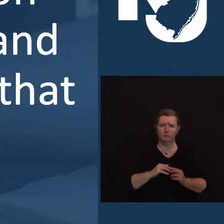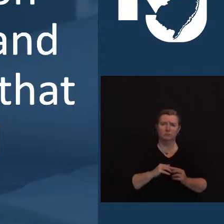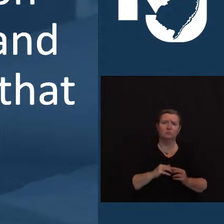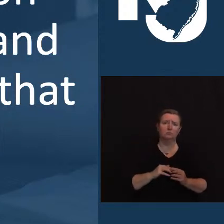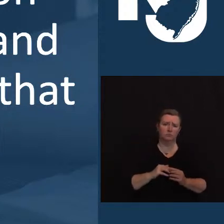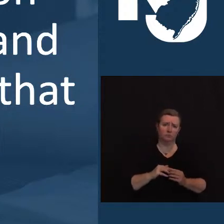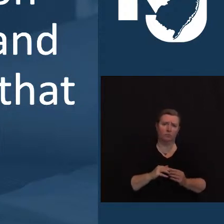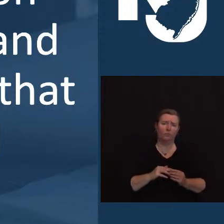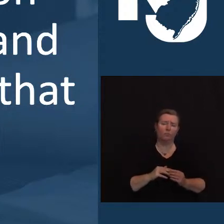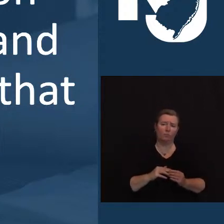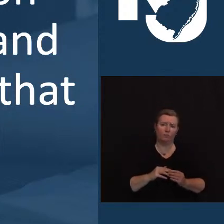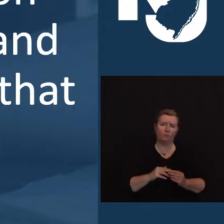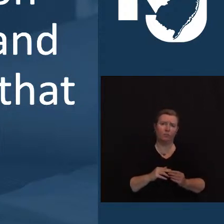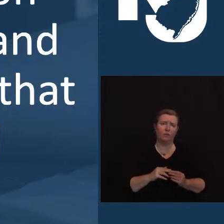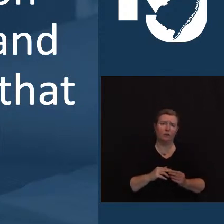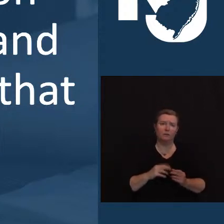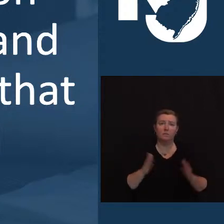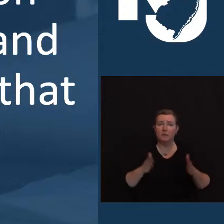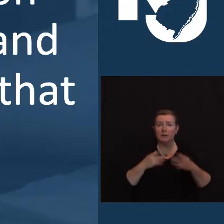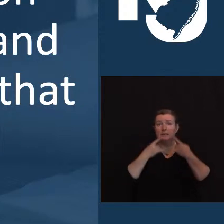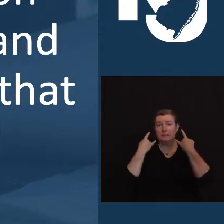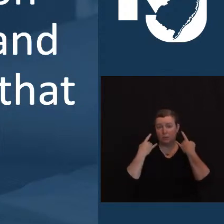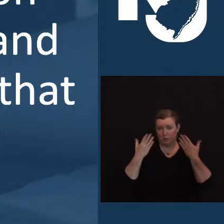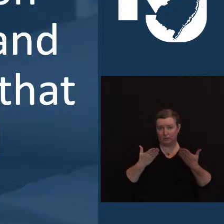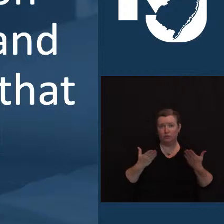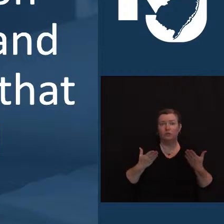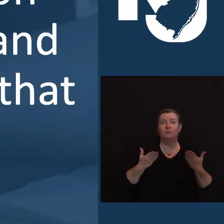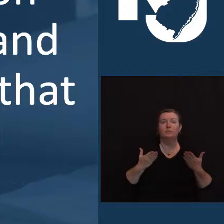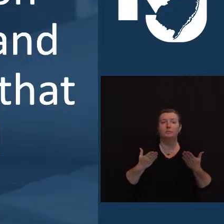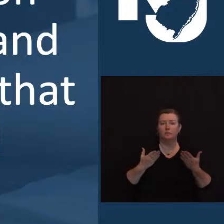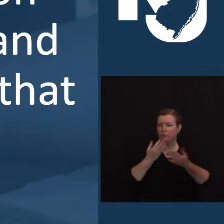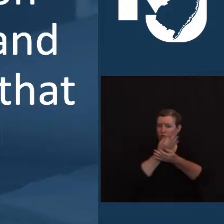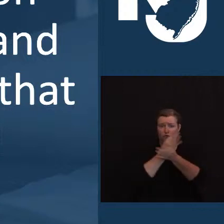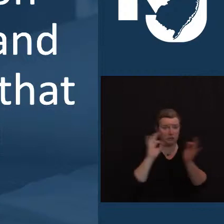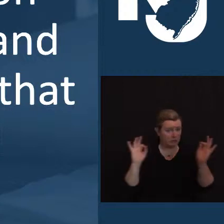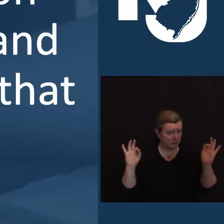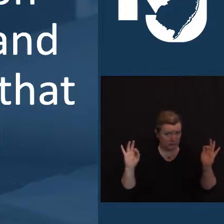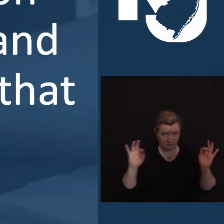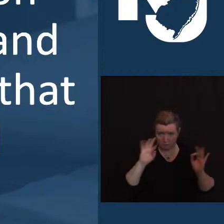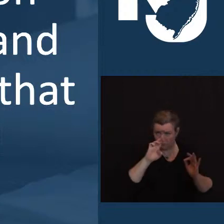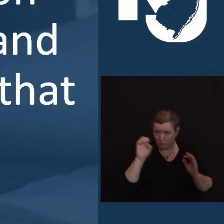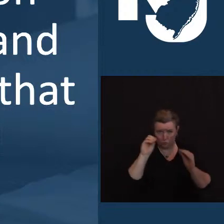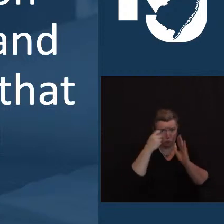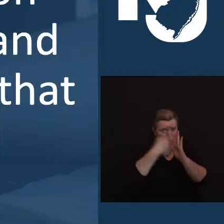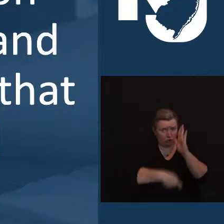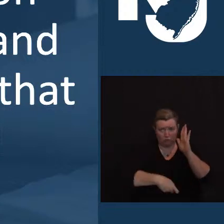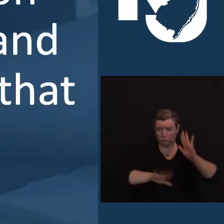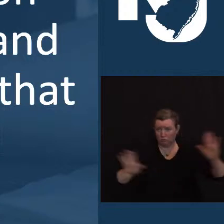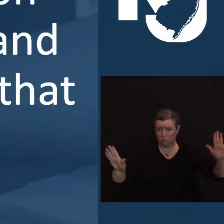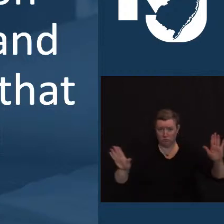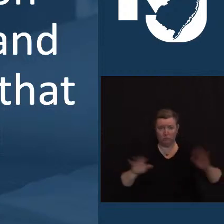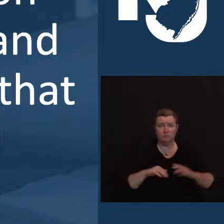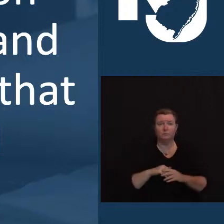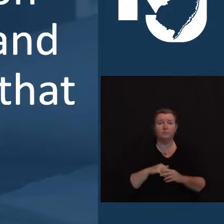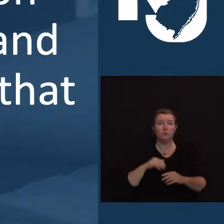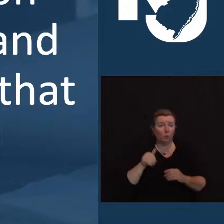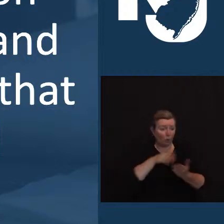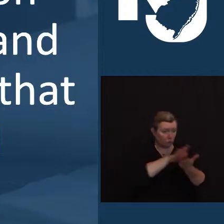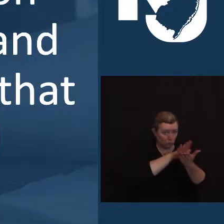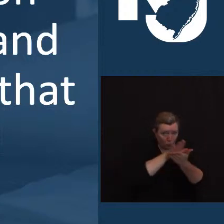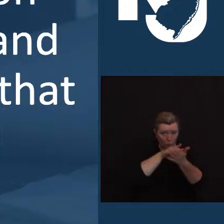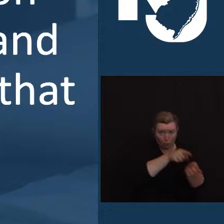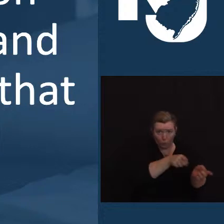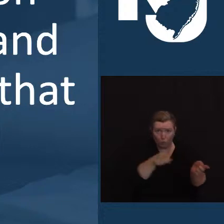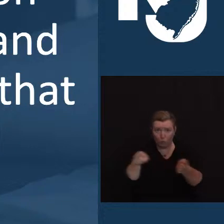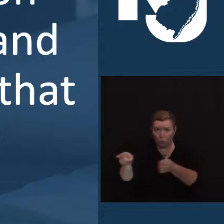these masks available to districts at no charge, and we invite all public school districts and non-public schools to request